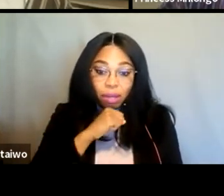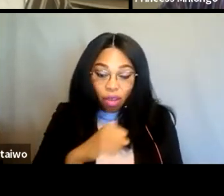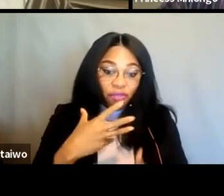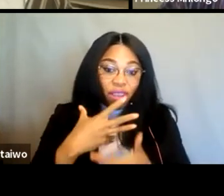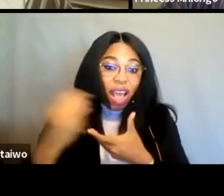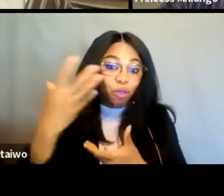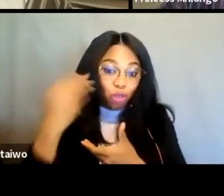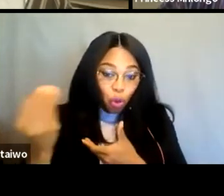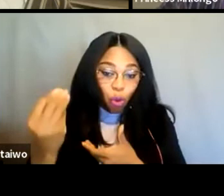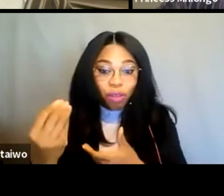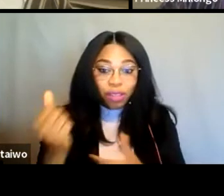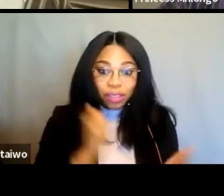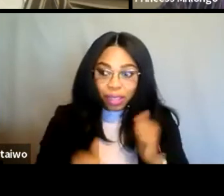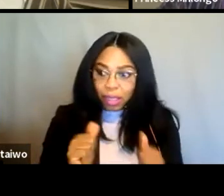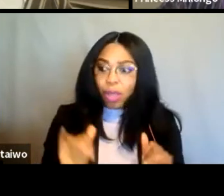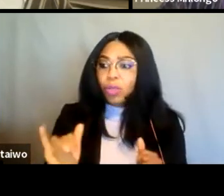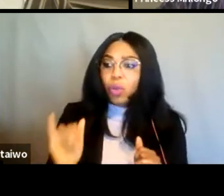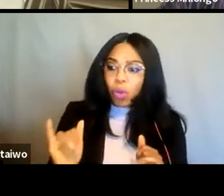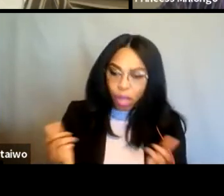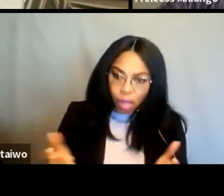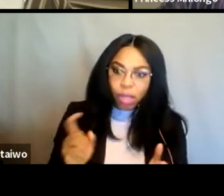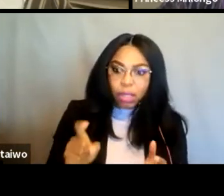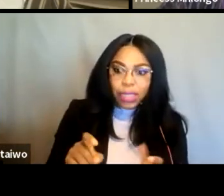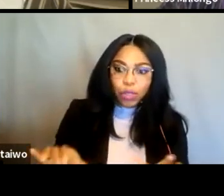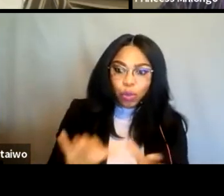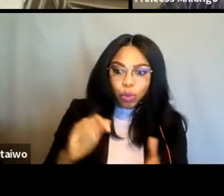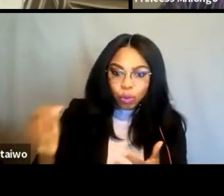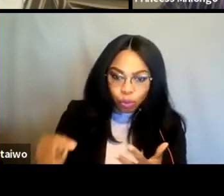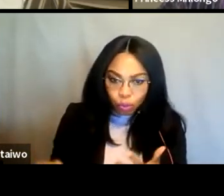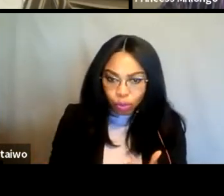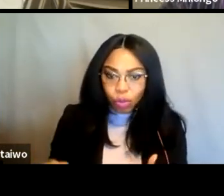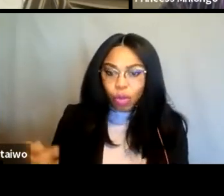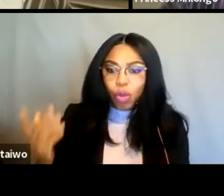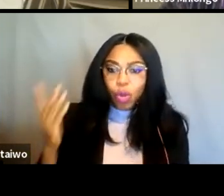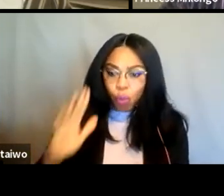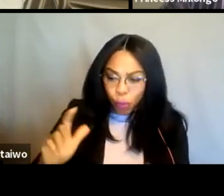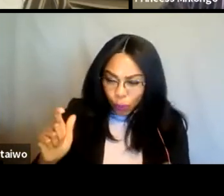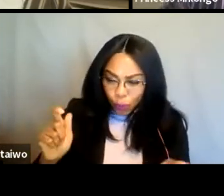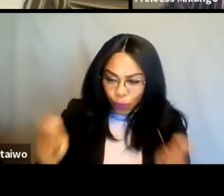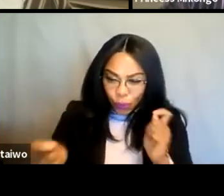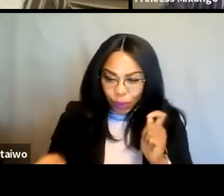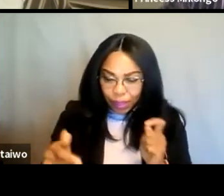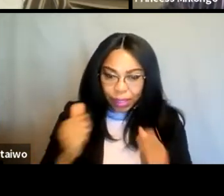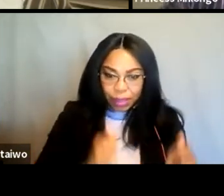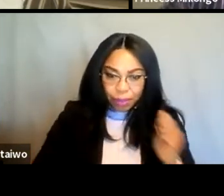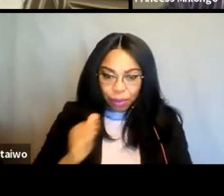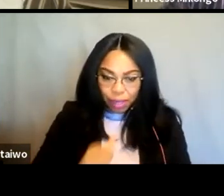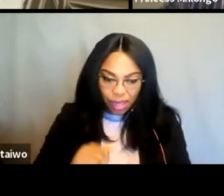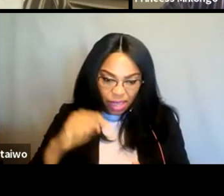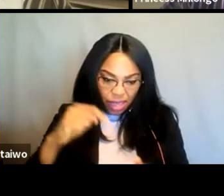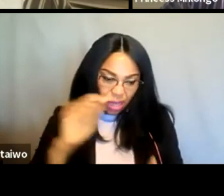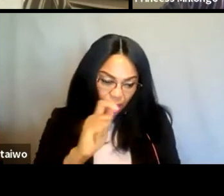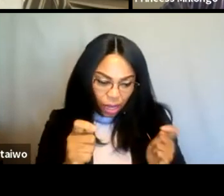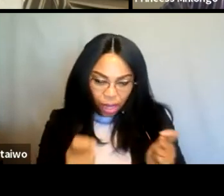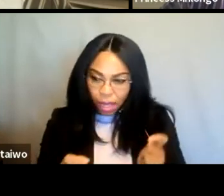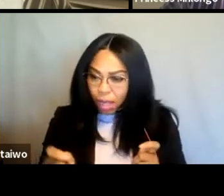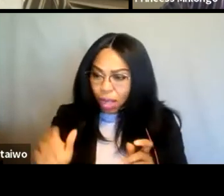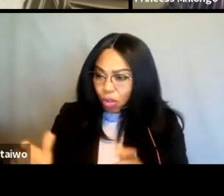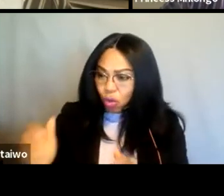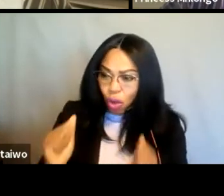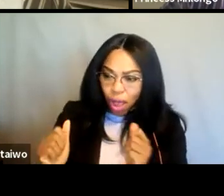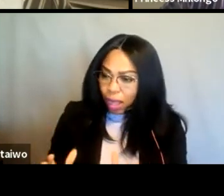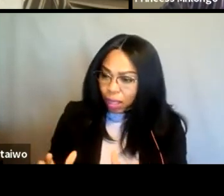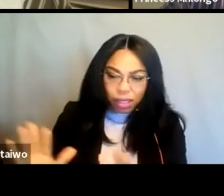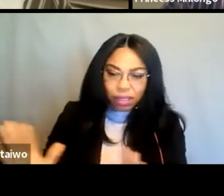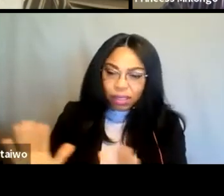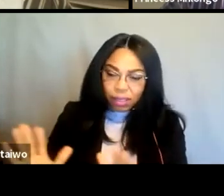I decided, okay, this is what we are going to do. You know, we are going to tweak the play this way. You know, don't let your actors enter like that, you